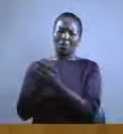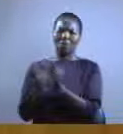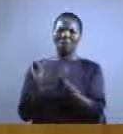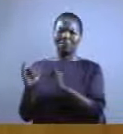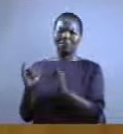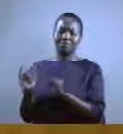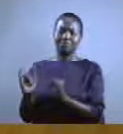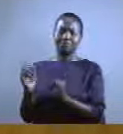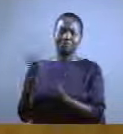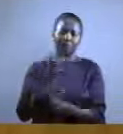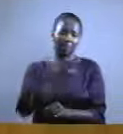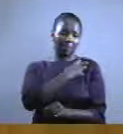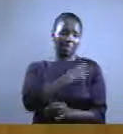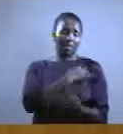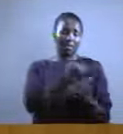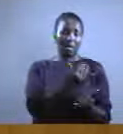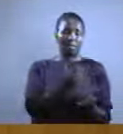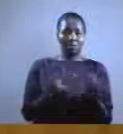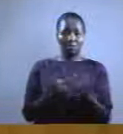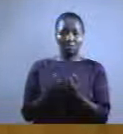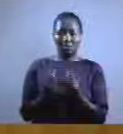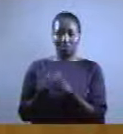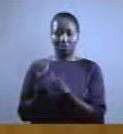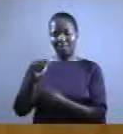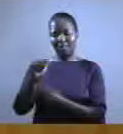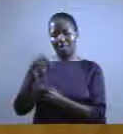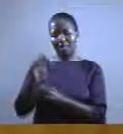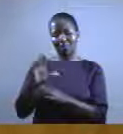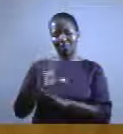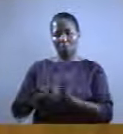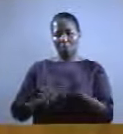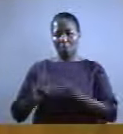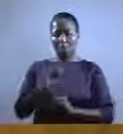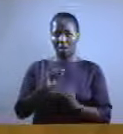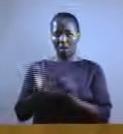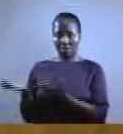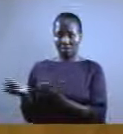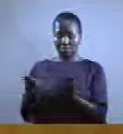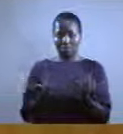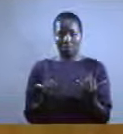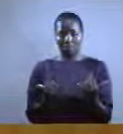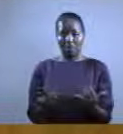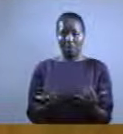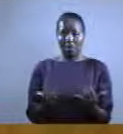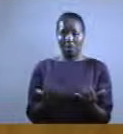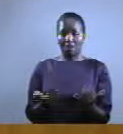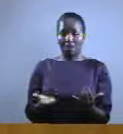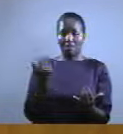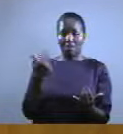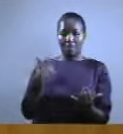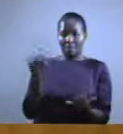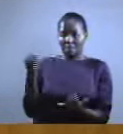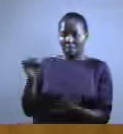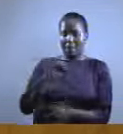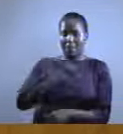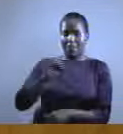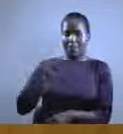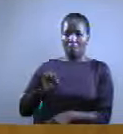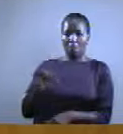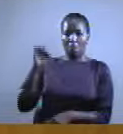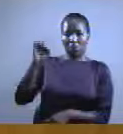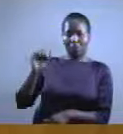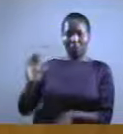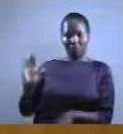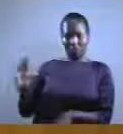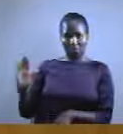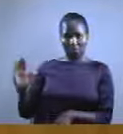Gordhan, with the support of the ANC caucus, has tabled this against a barricade of opposition from COSATU,